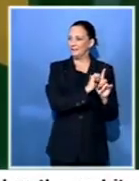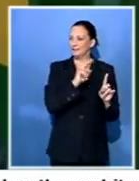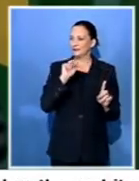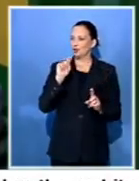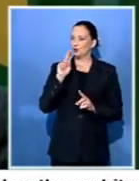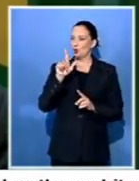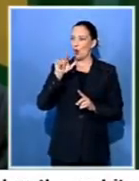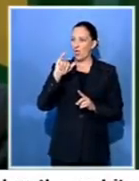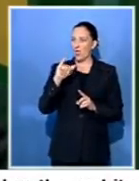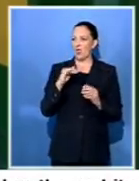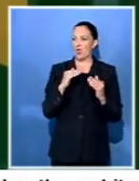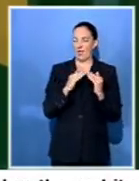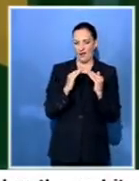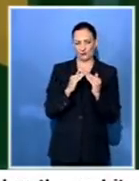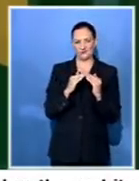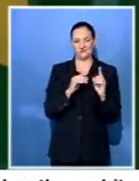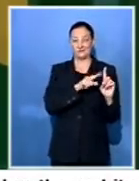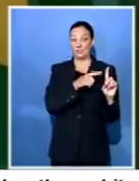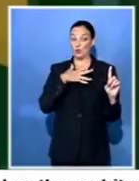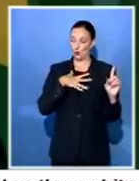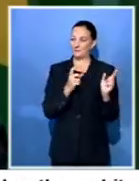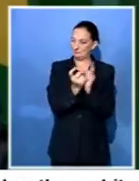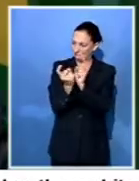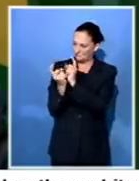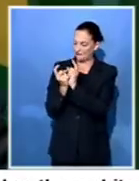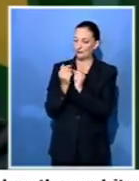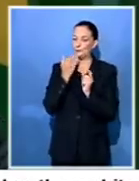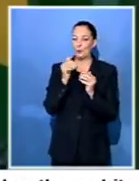House when he wanted to meet the leadership.